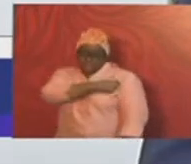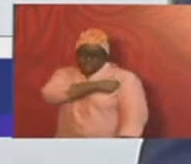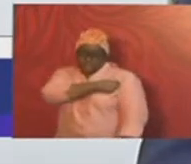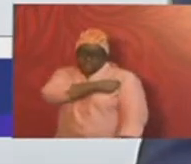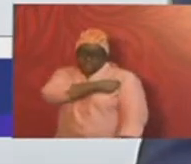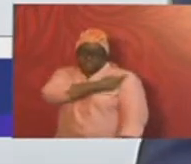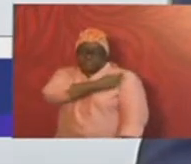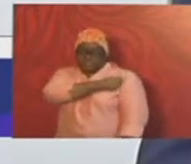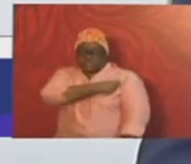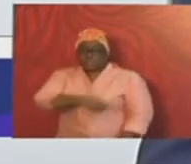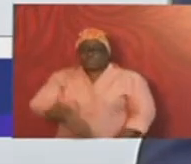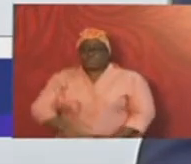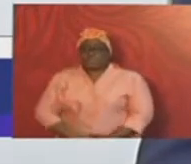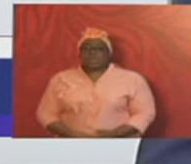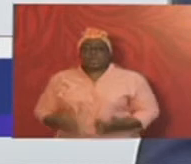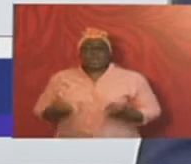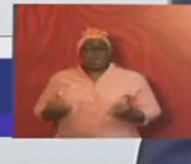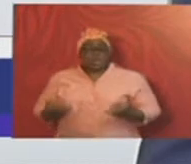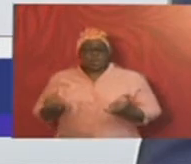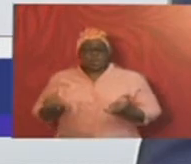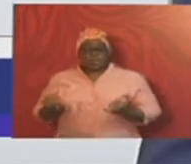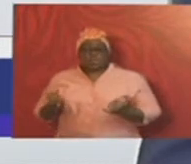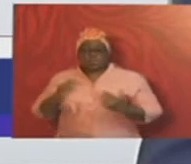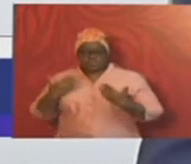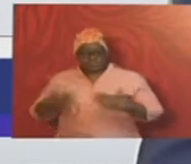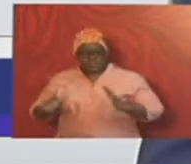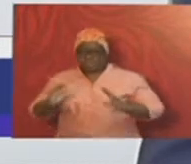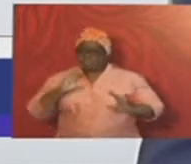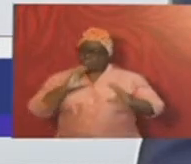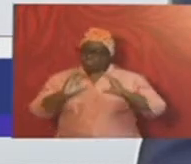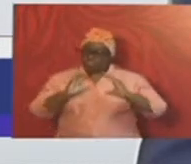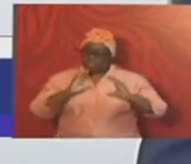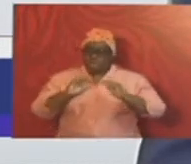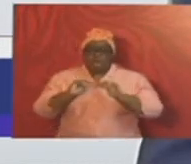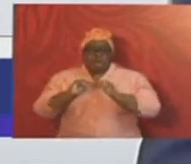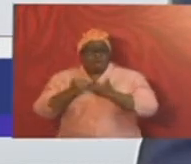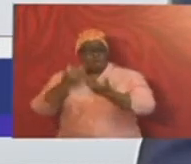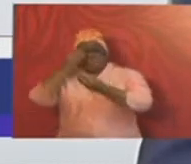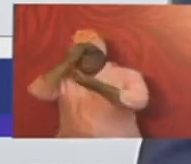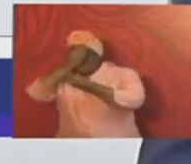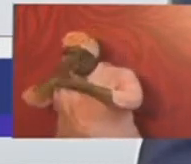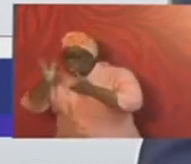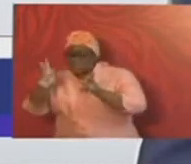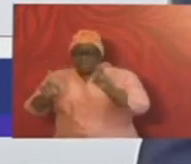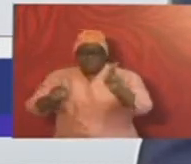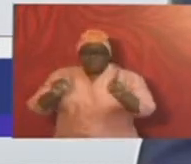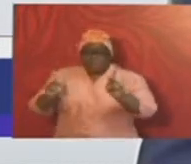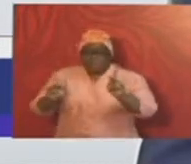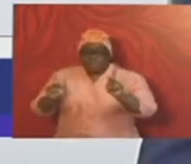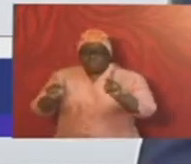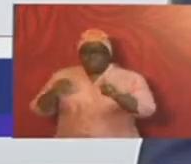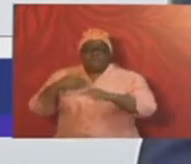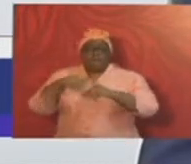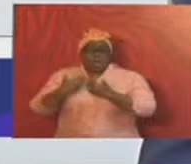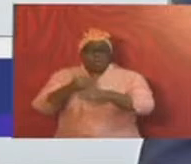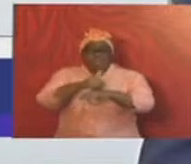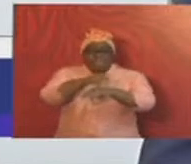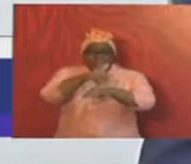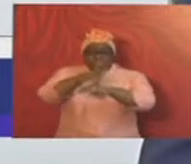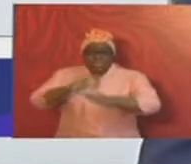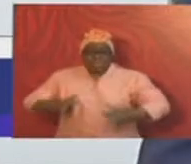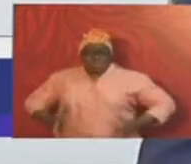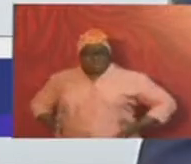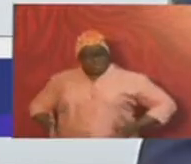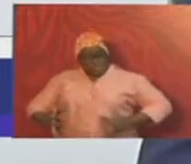the implementation plan as to how we refer these pregnant women from second trimester